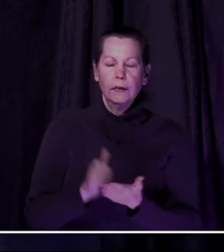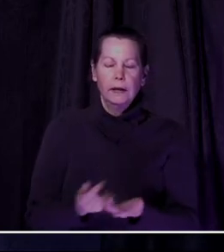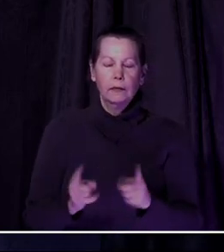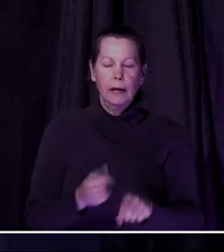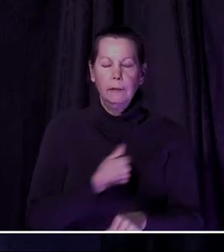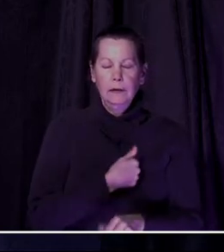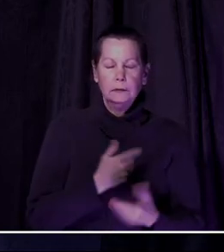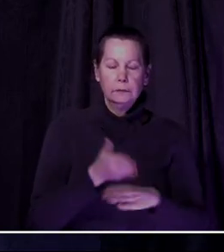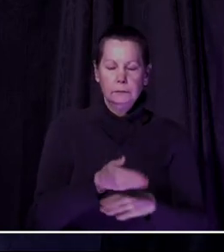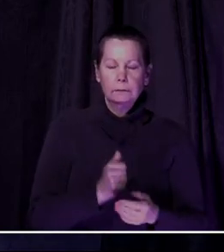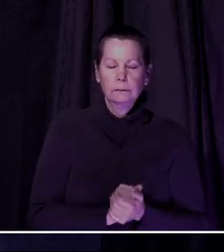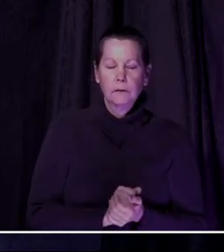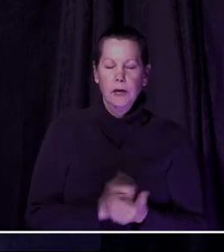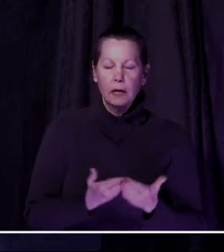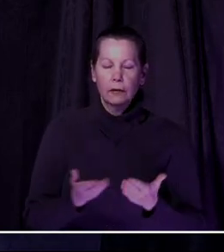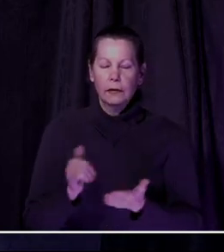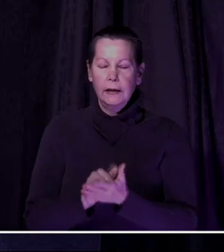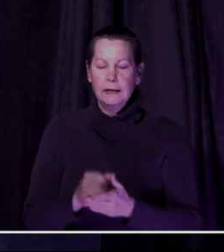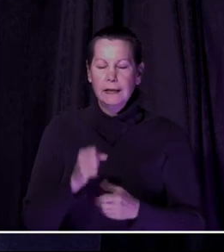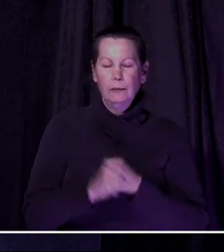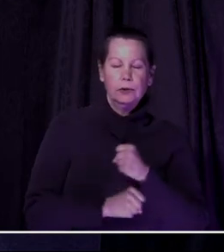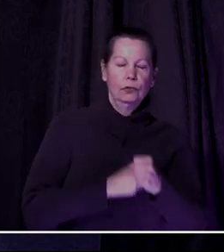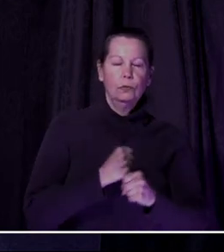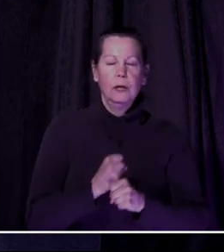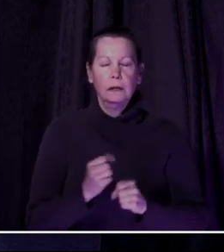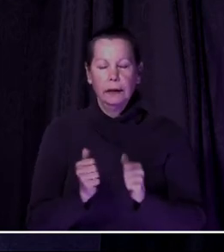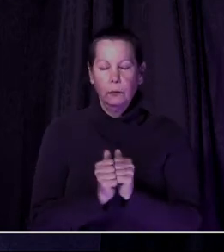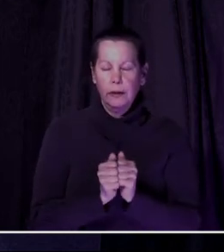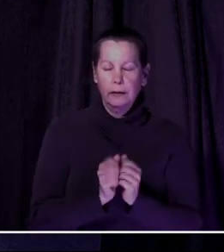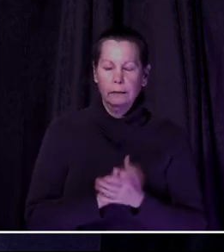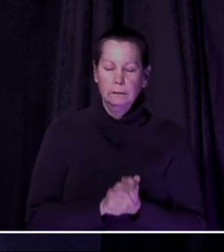through, the things that we're struggling with.